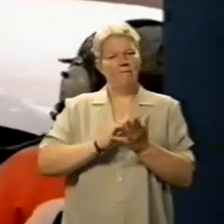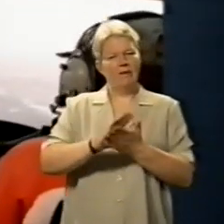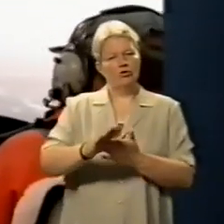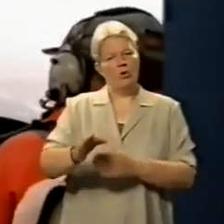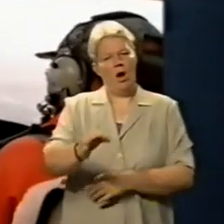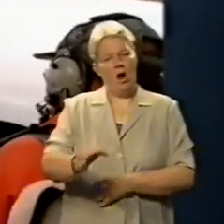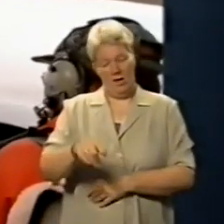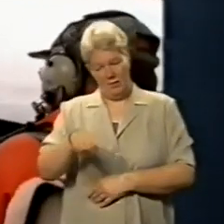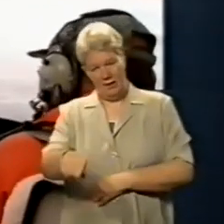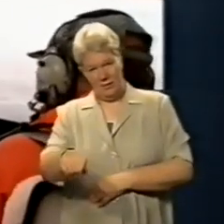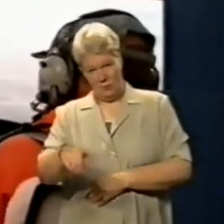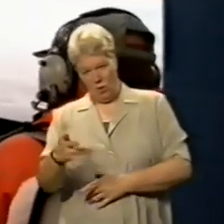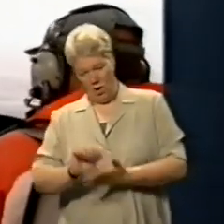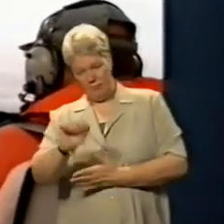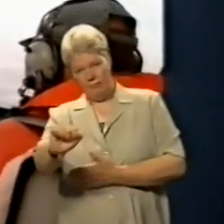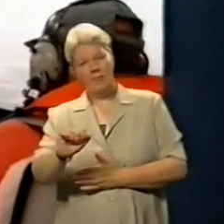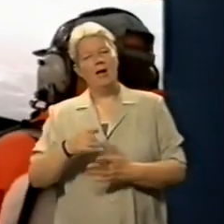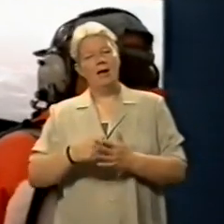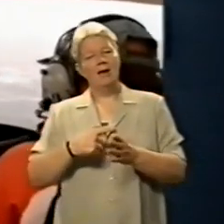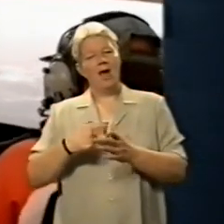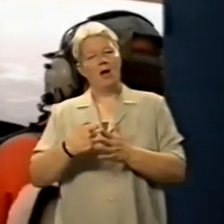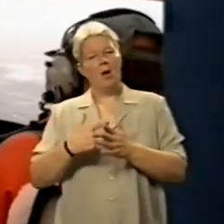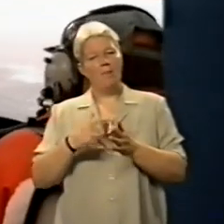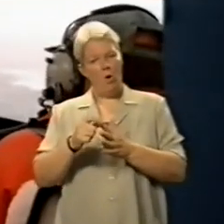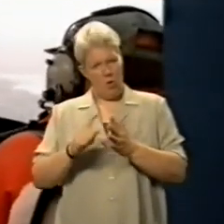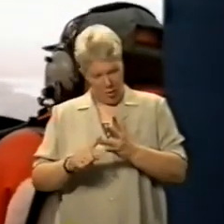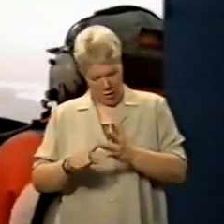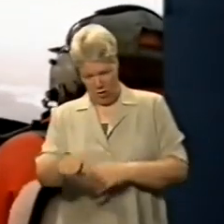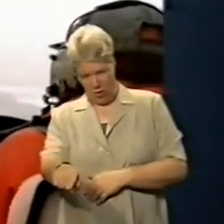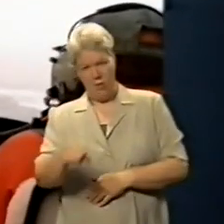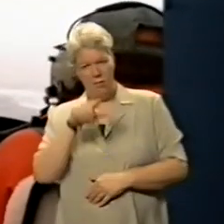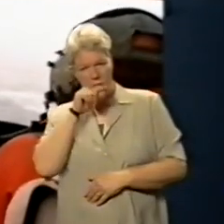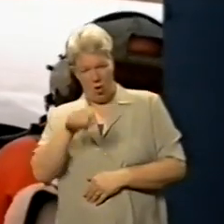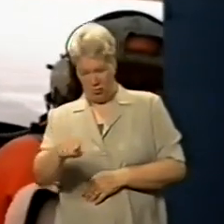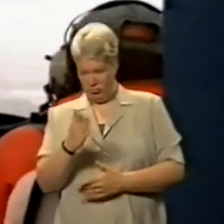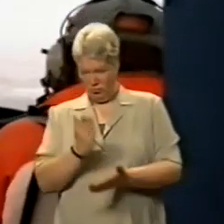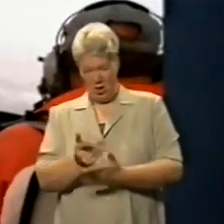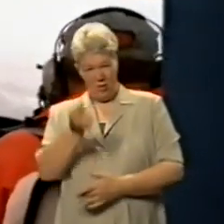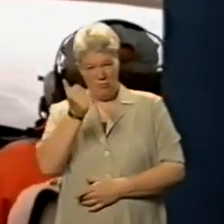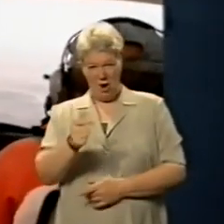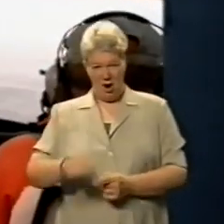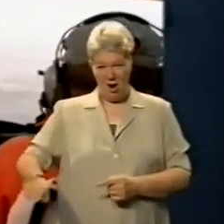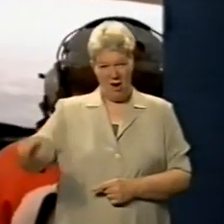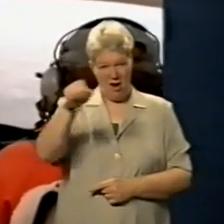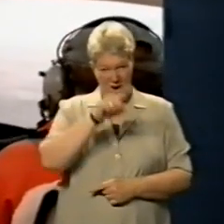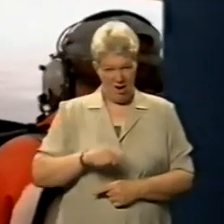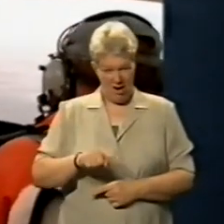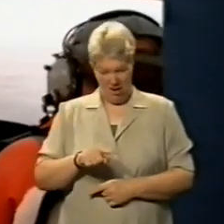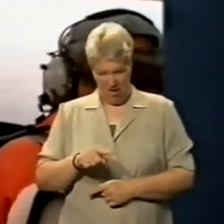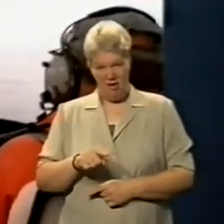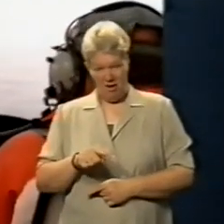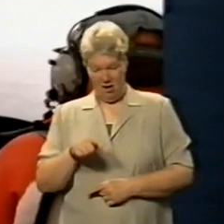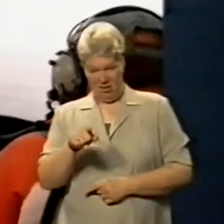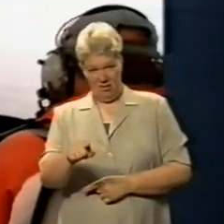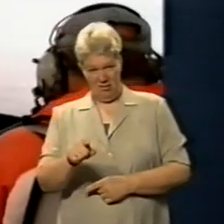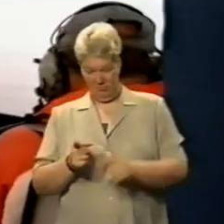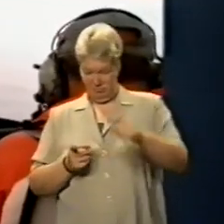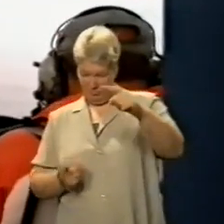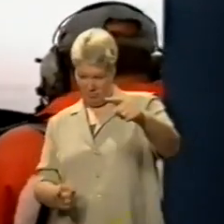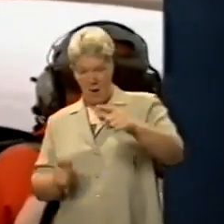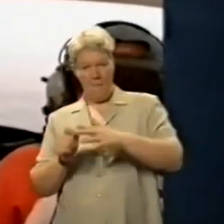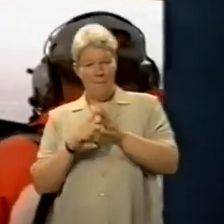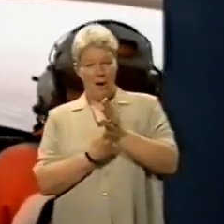bird, which is one of the world's most endangered species. But it's also unique on a couple of other counts. It's the world's largest parrot, the only